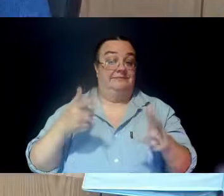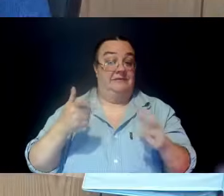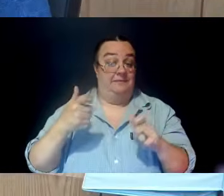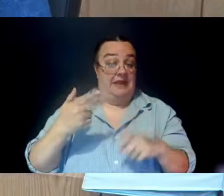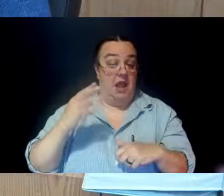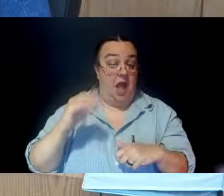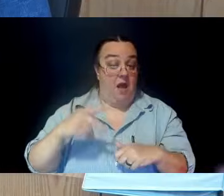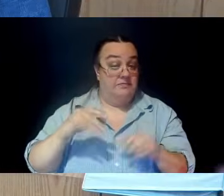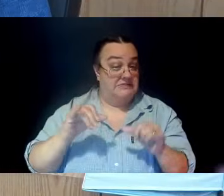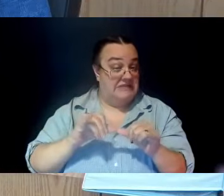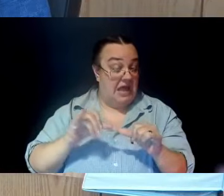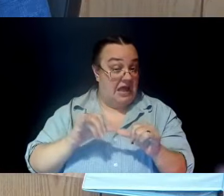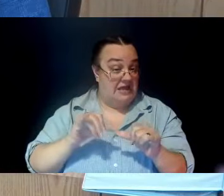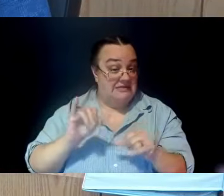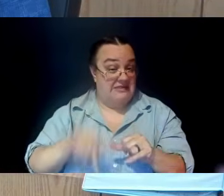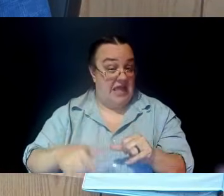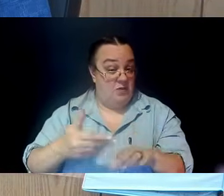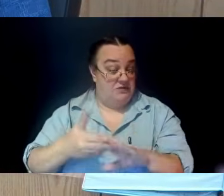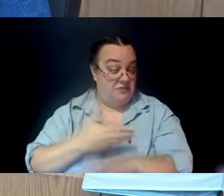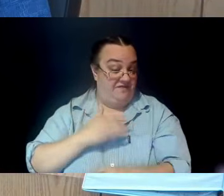was before that?